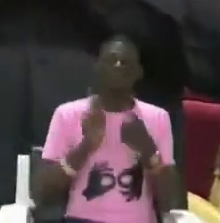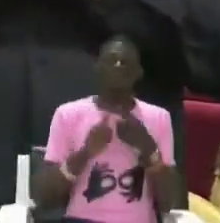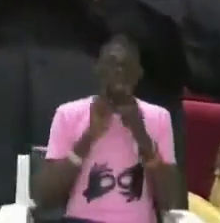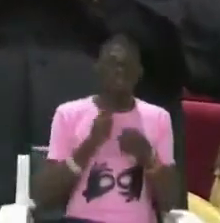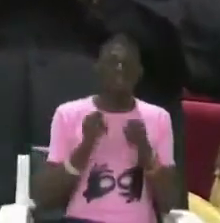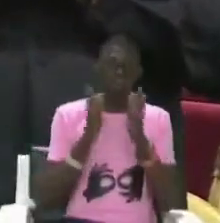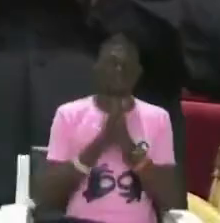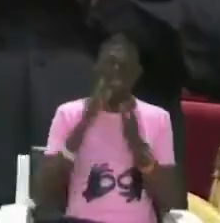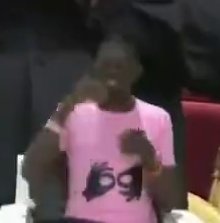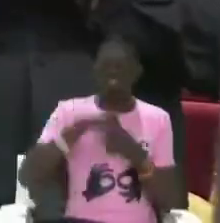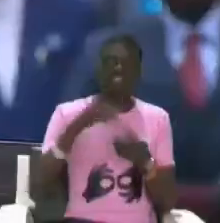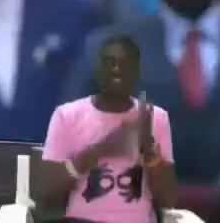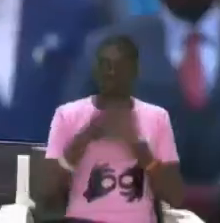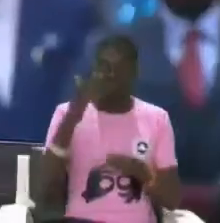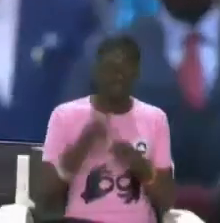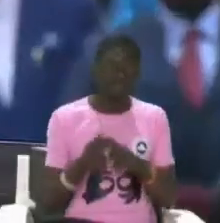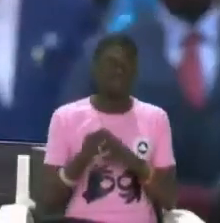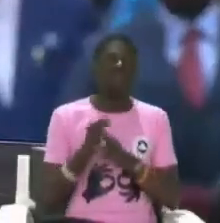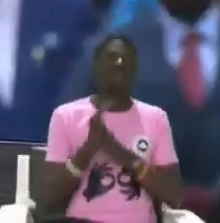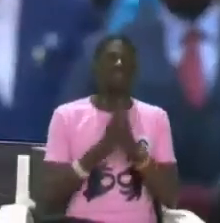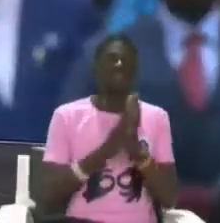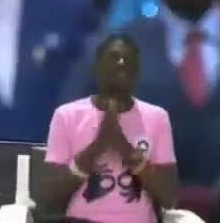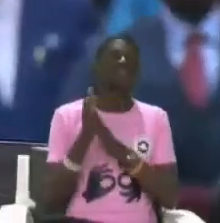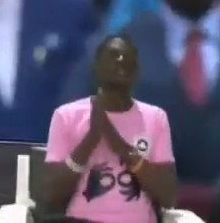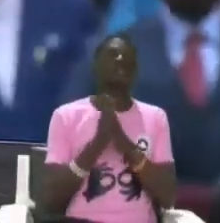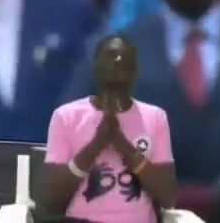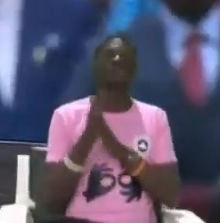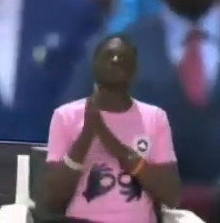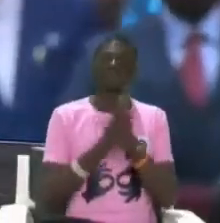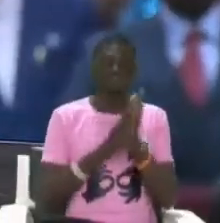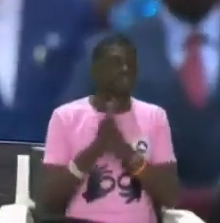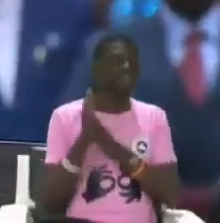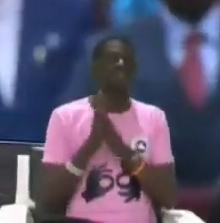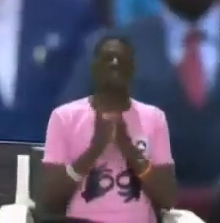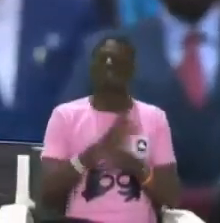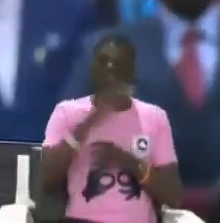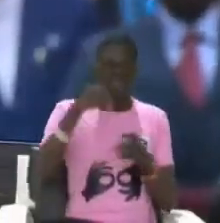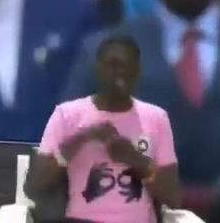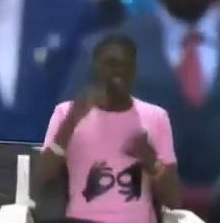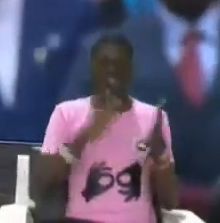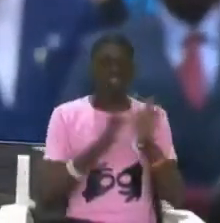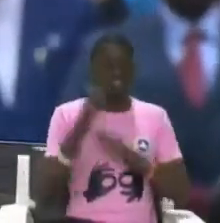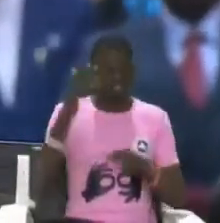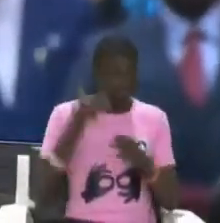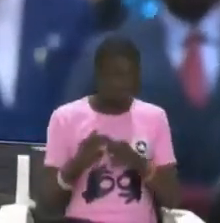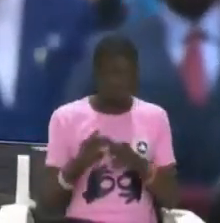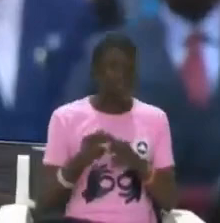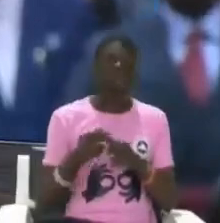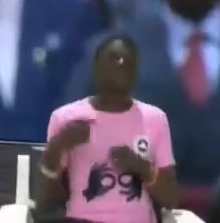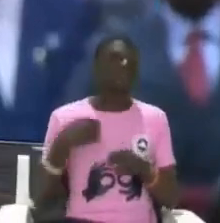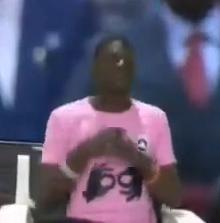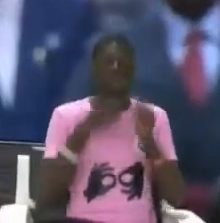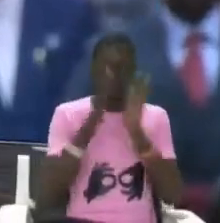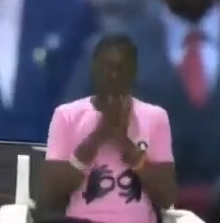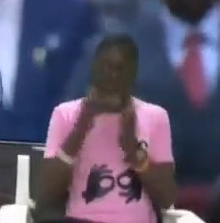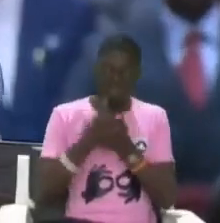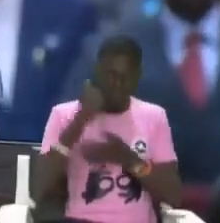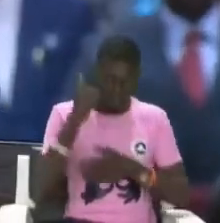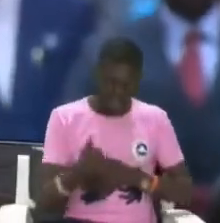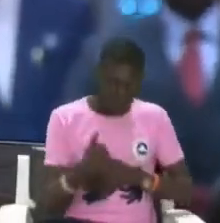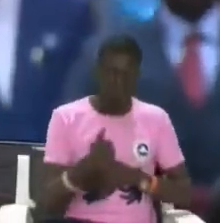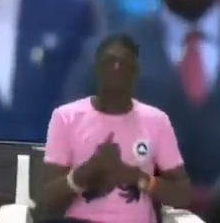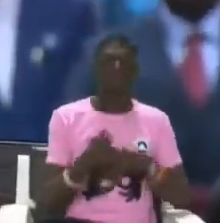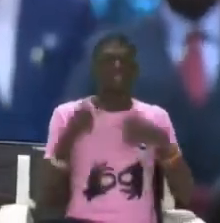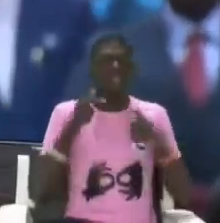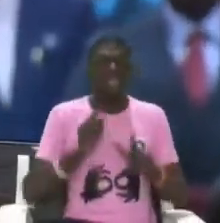of Jesus, Masotolinda makuri masunturia. In Jesus' name, we have prayed. Let